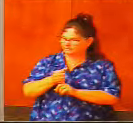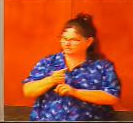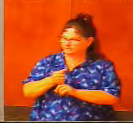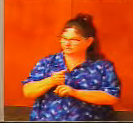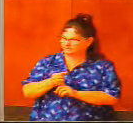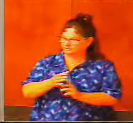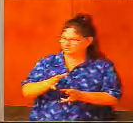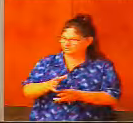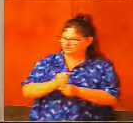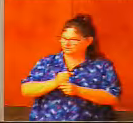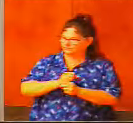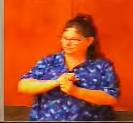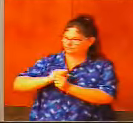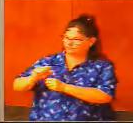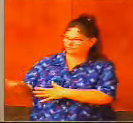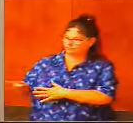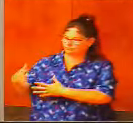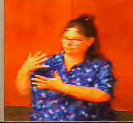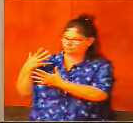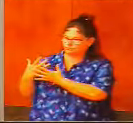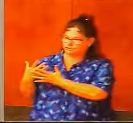and thrown into prison.